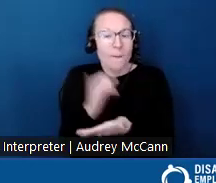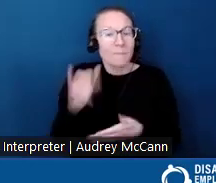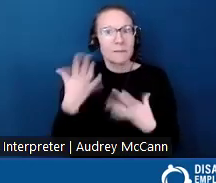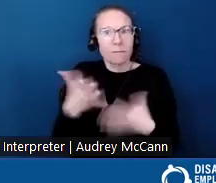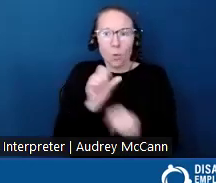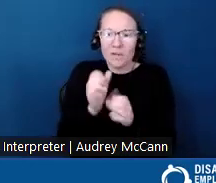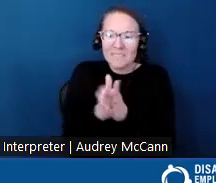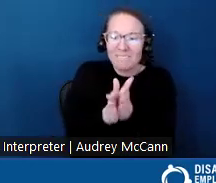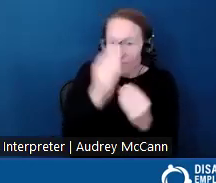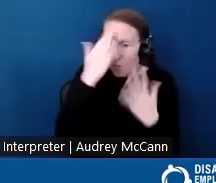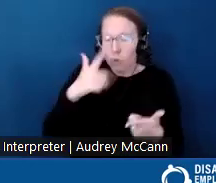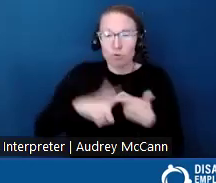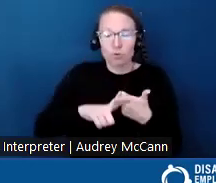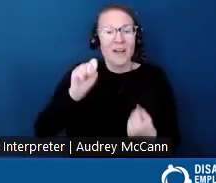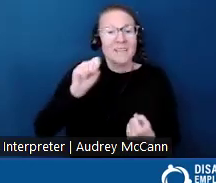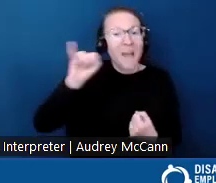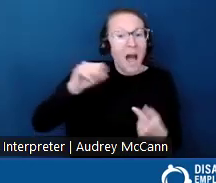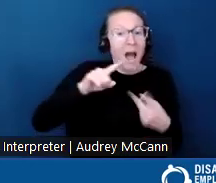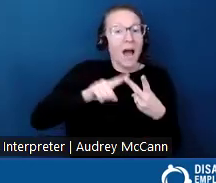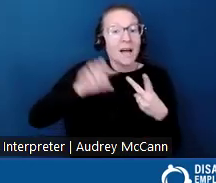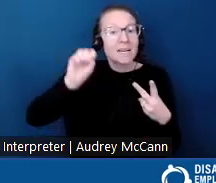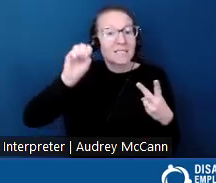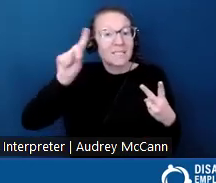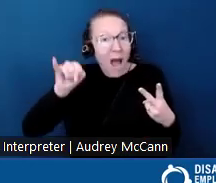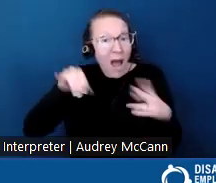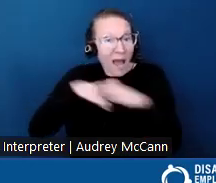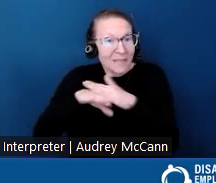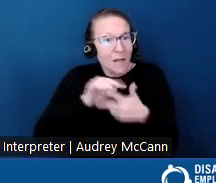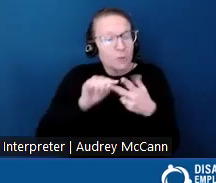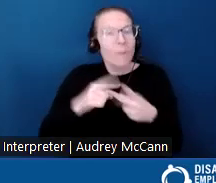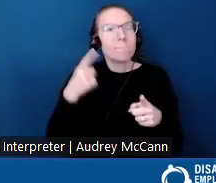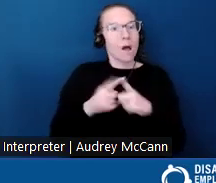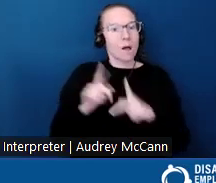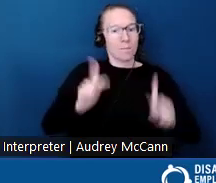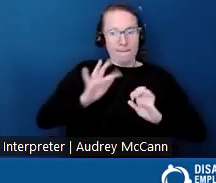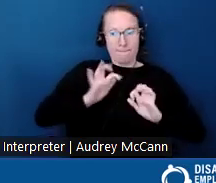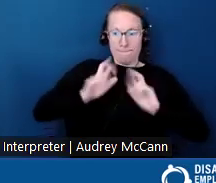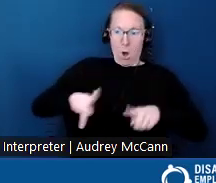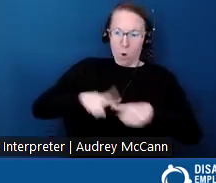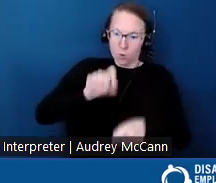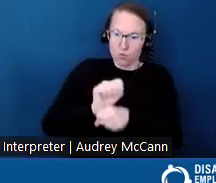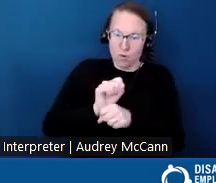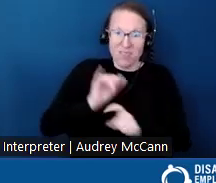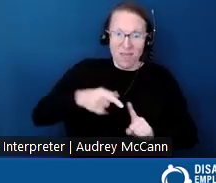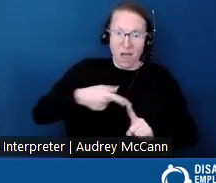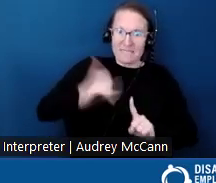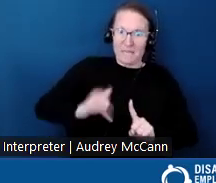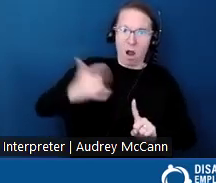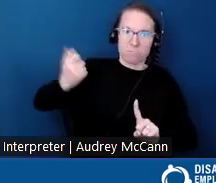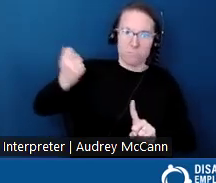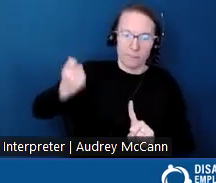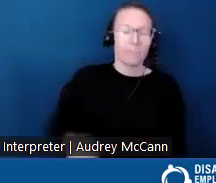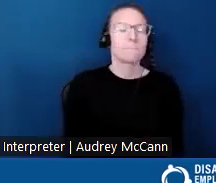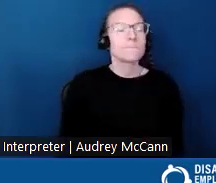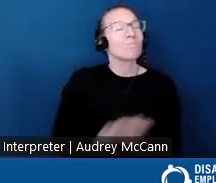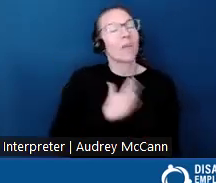to SSI or SSDI and individuals who are returning to work receiving those benefits. Our Career Center